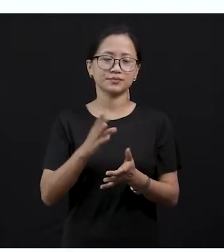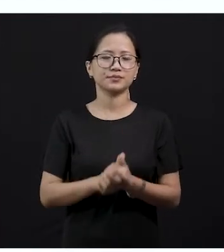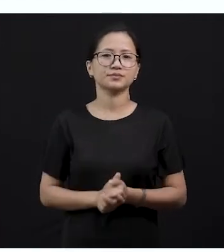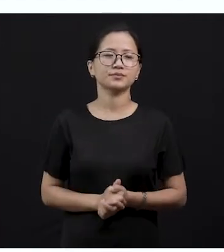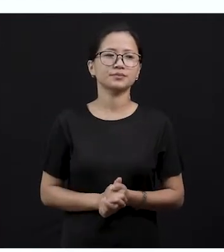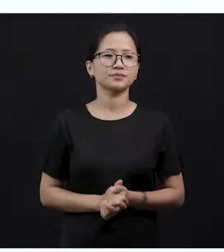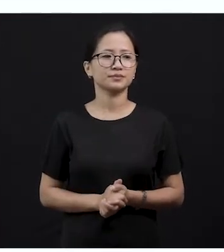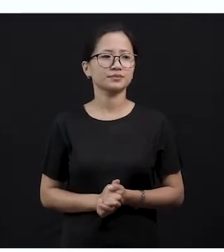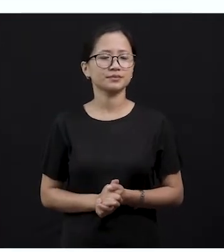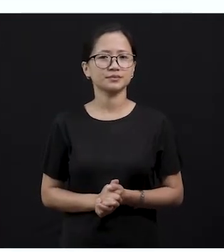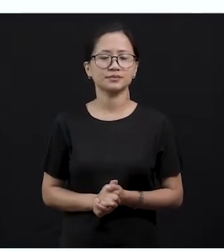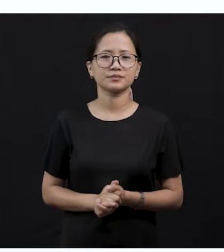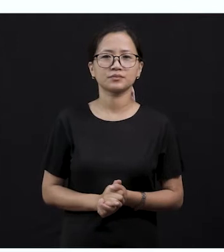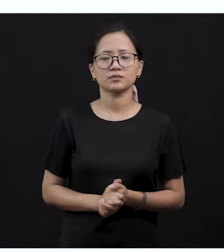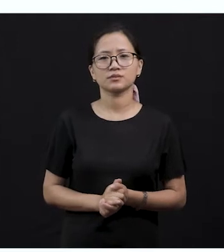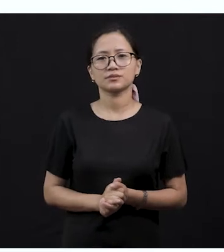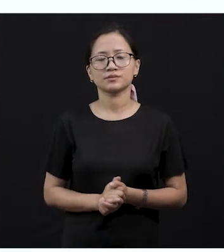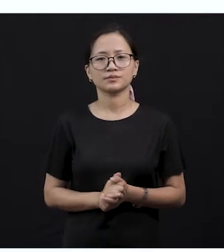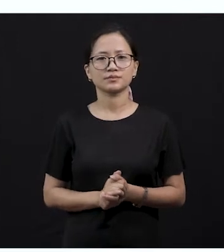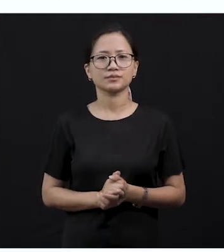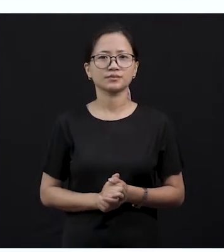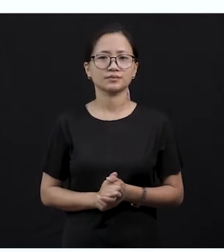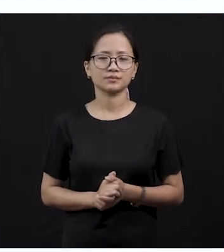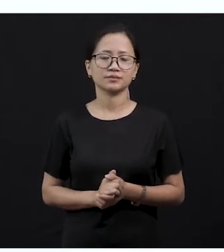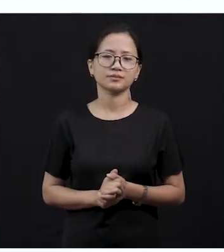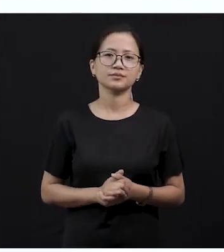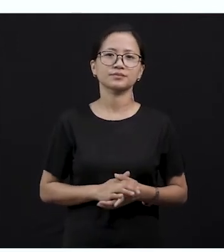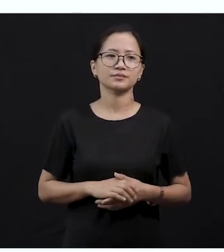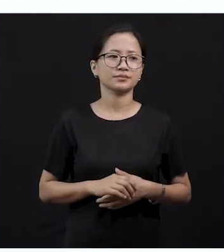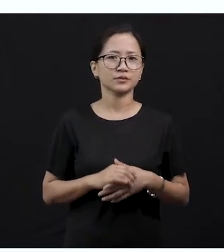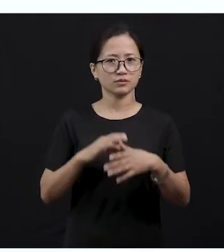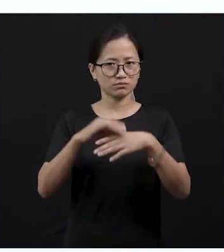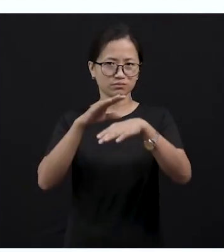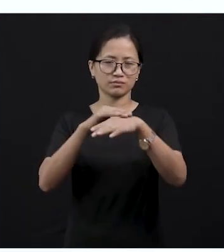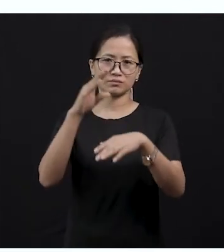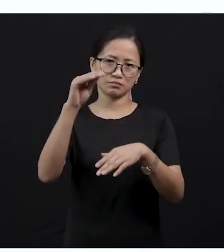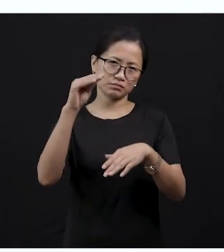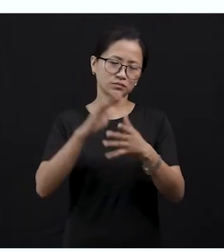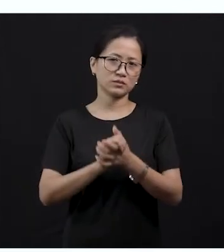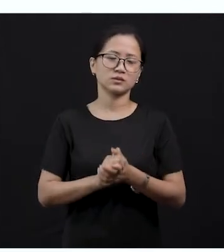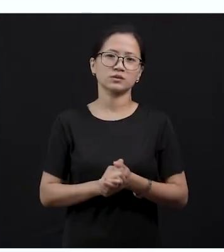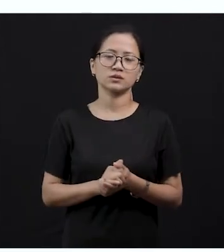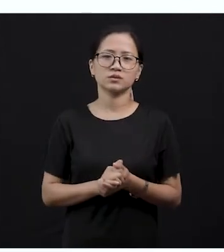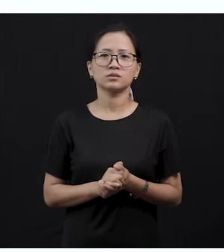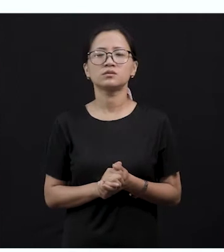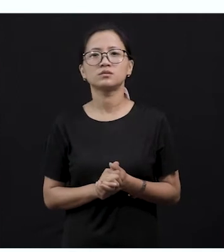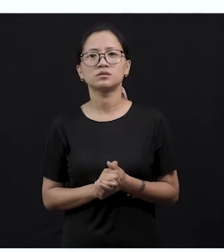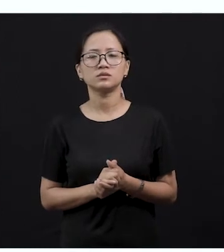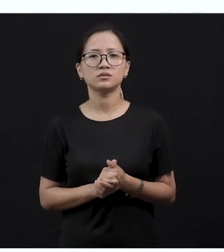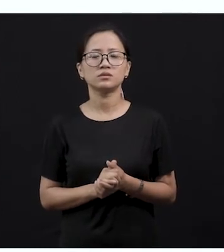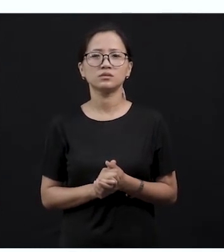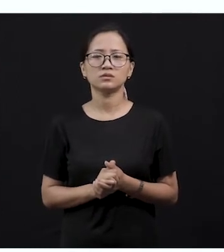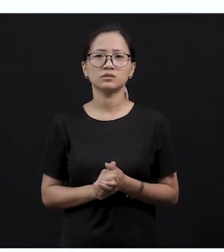Okay, so the earthworm is saying it breathes through the skin as long as it is wet. You know that when you take an earthworm out from the